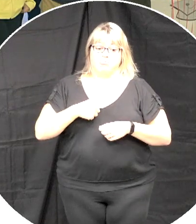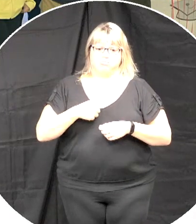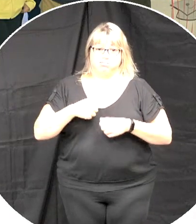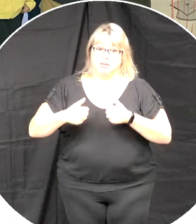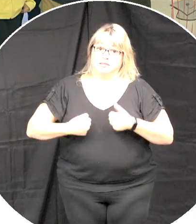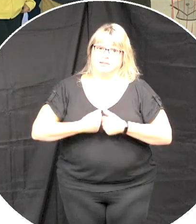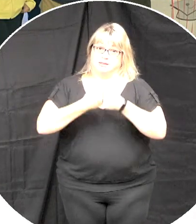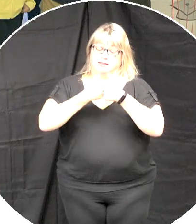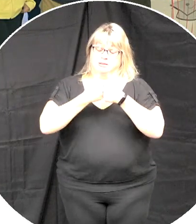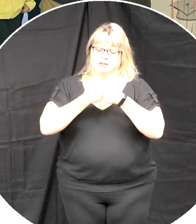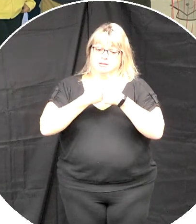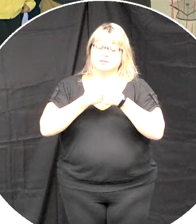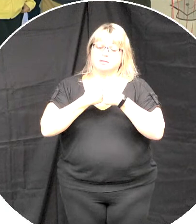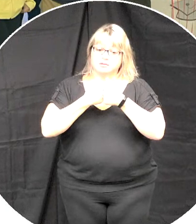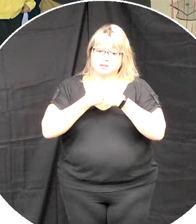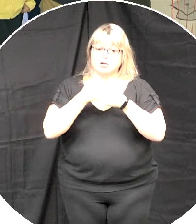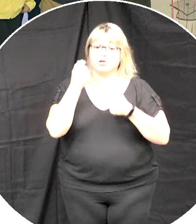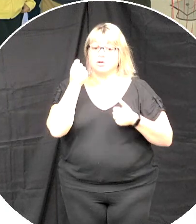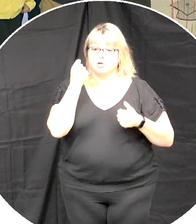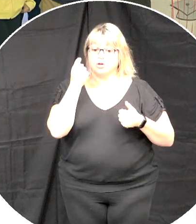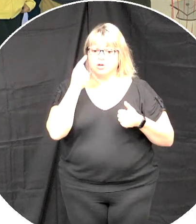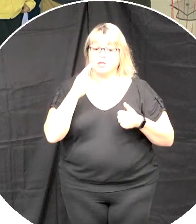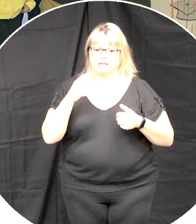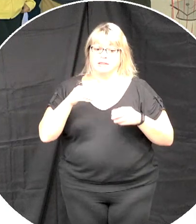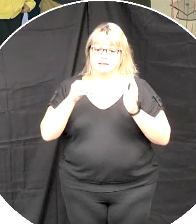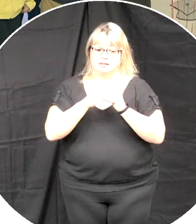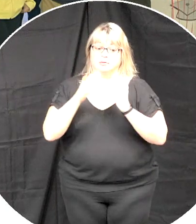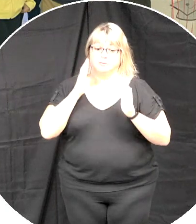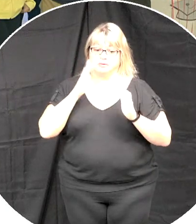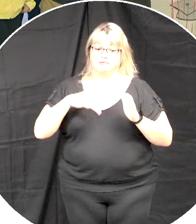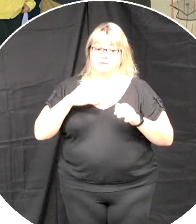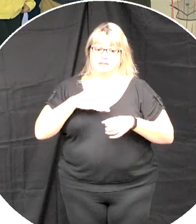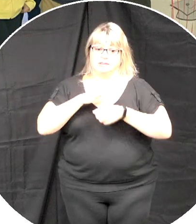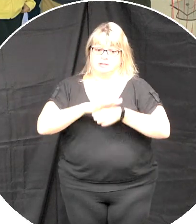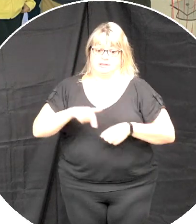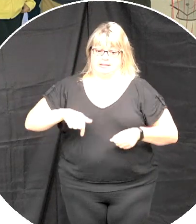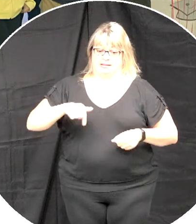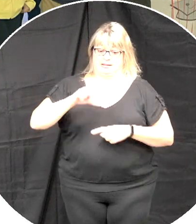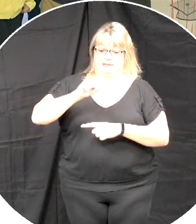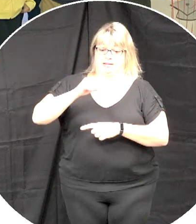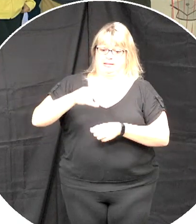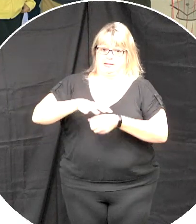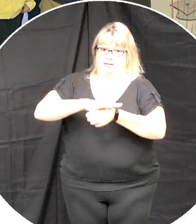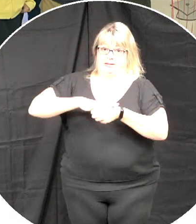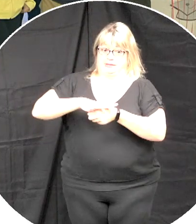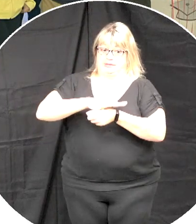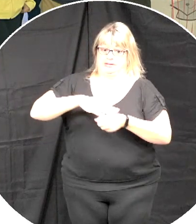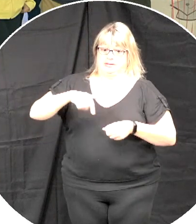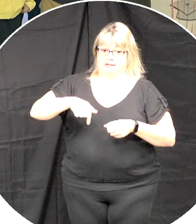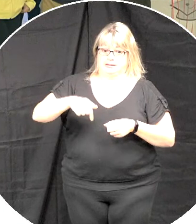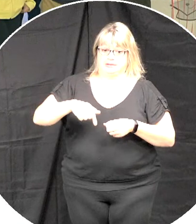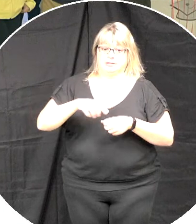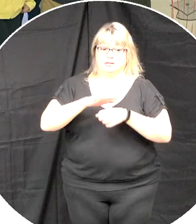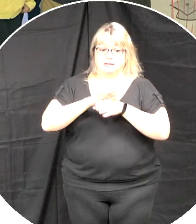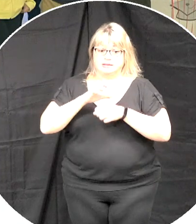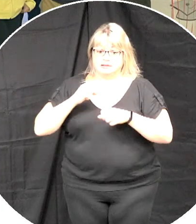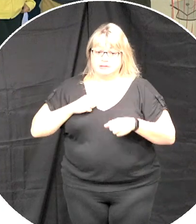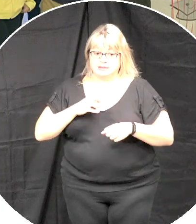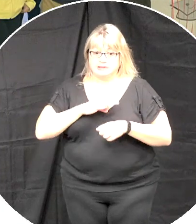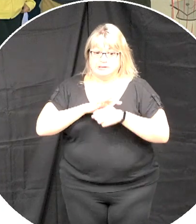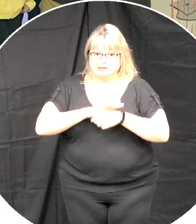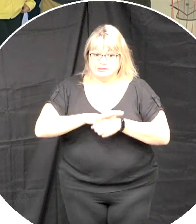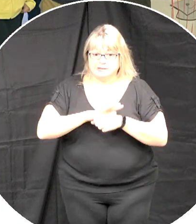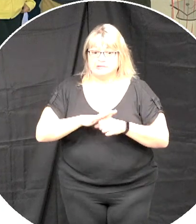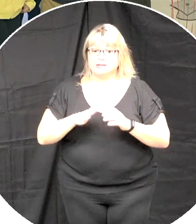school year, they will experience significant pressures, particularly in the metro area. These include pressures in staffing,